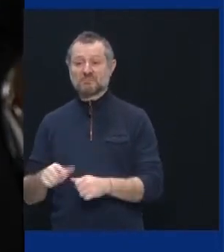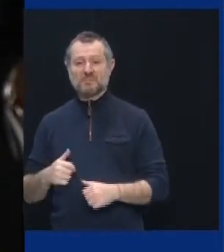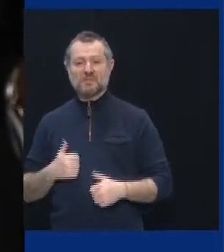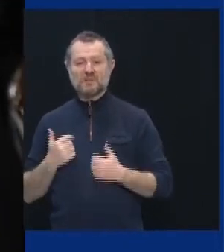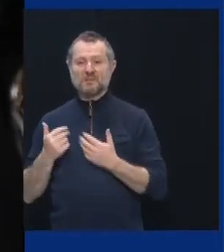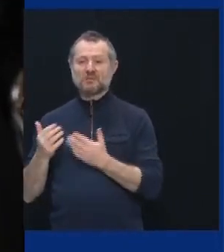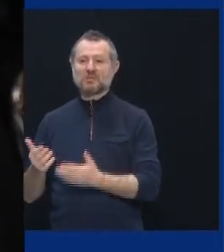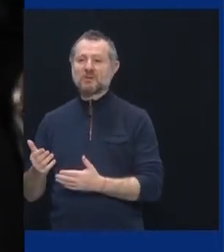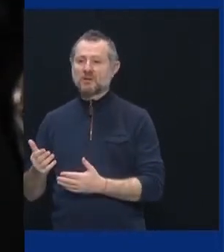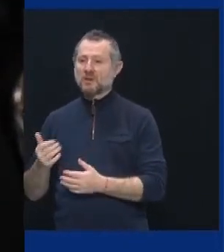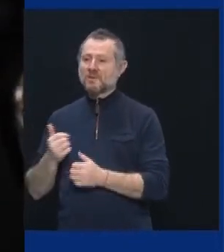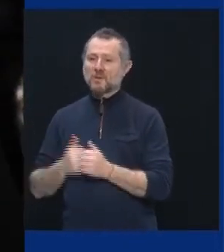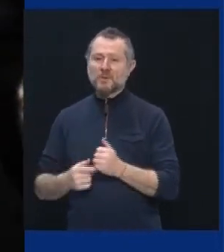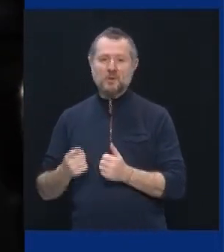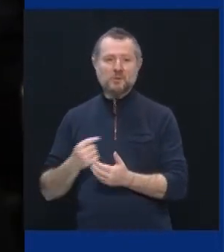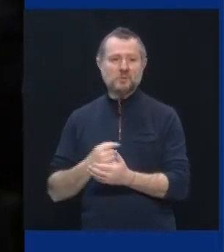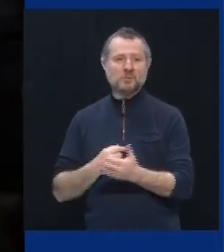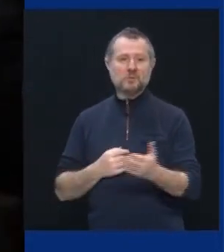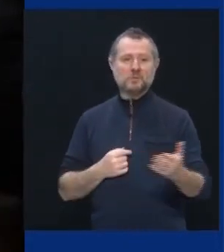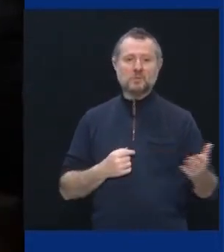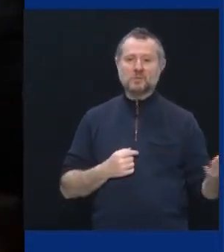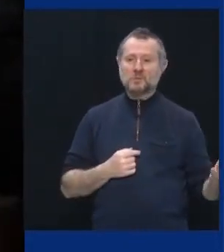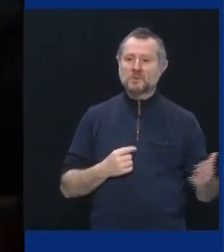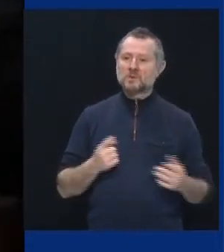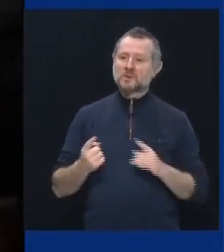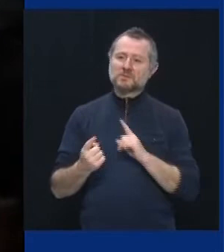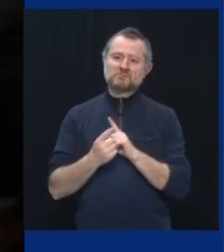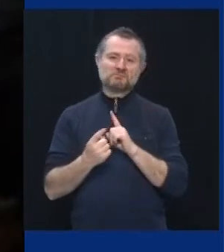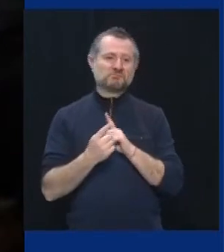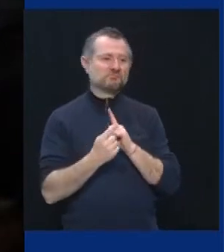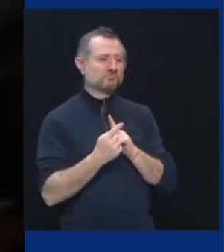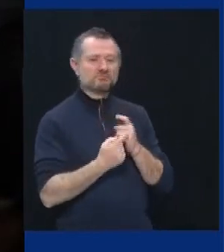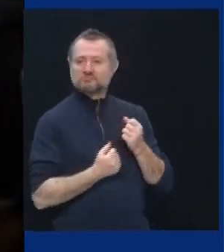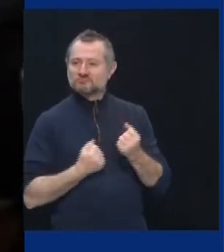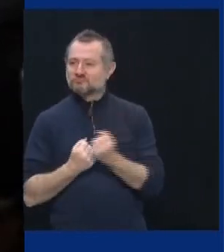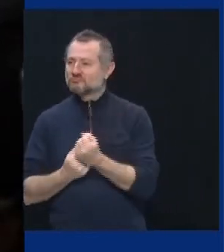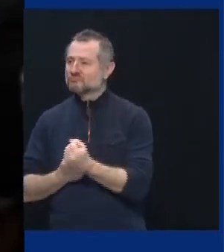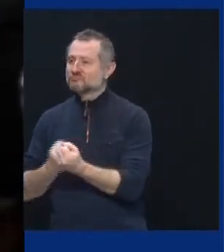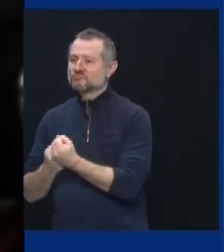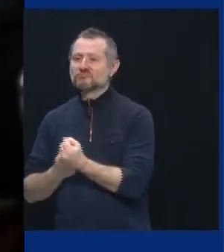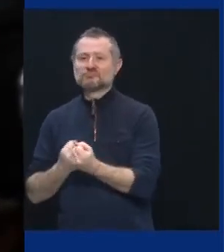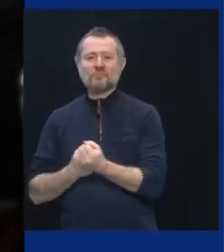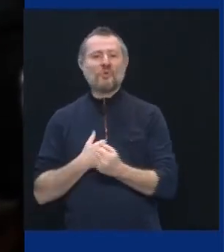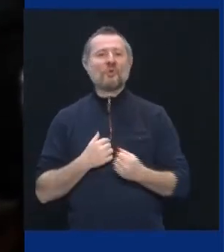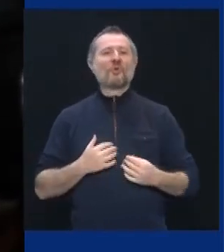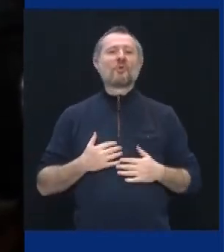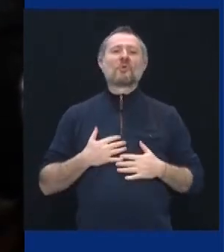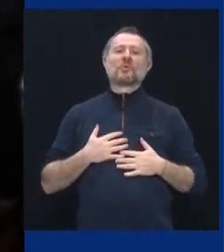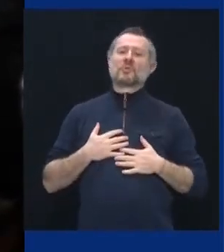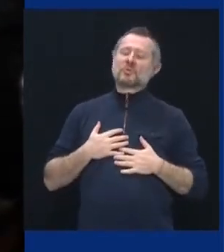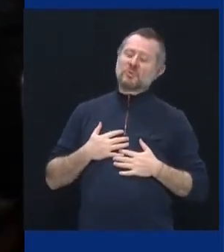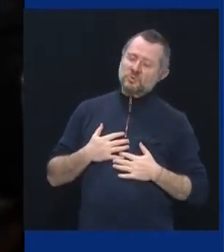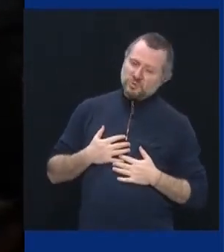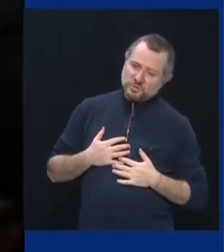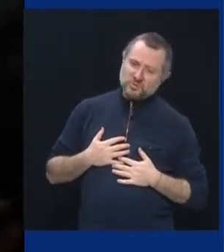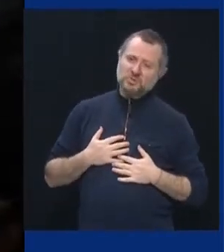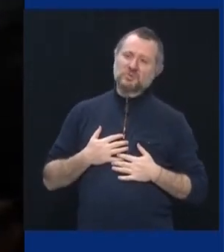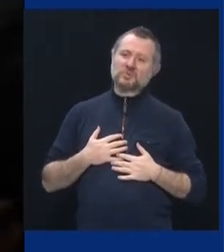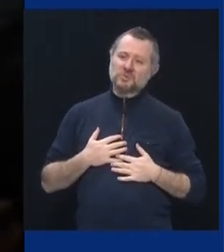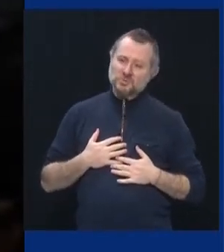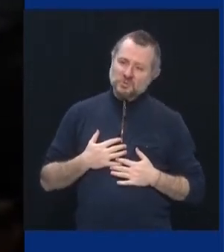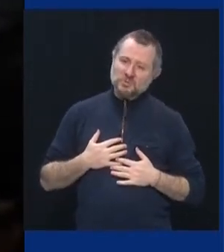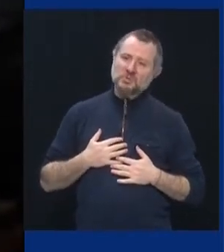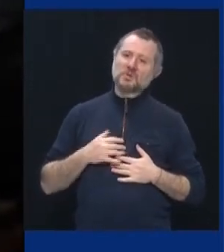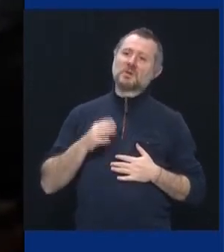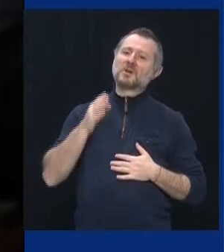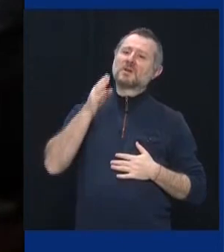one of you have been such support, such an inspiration. And God has been good